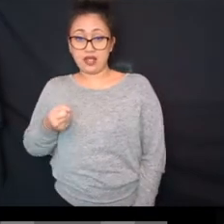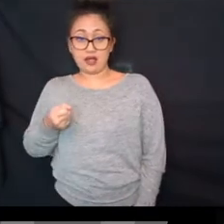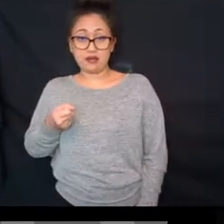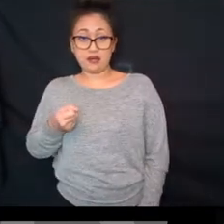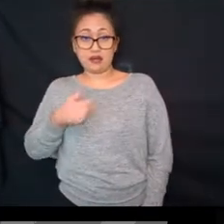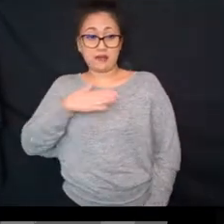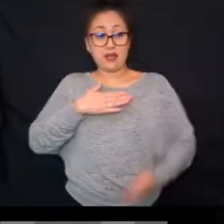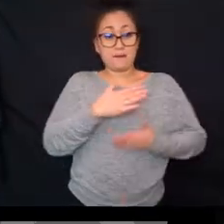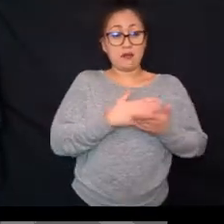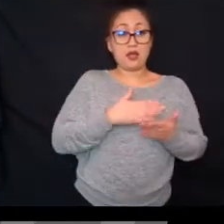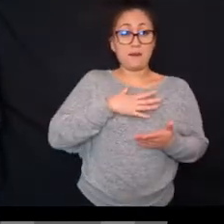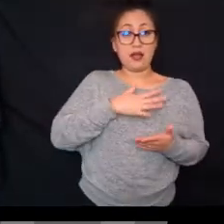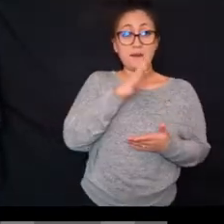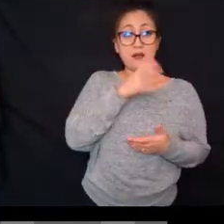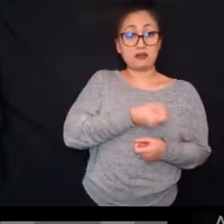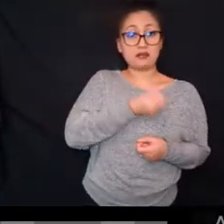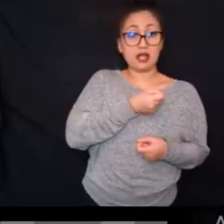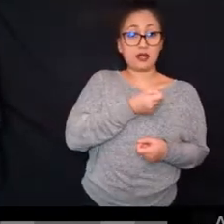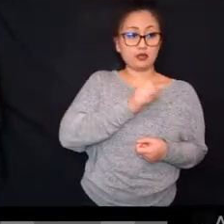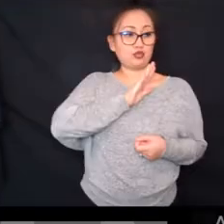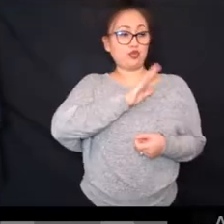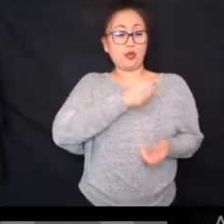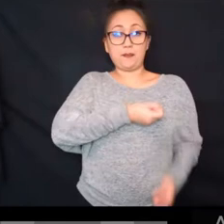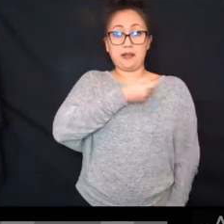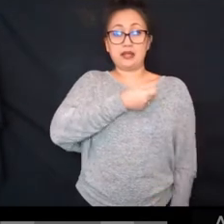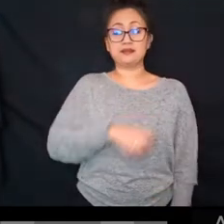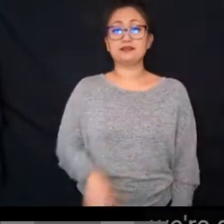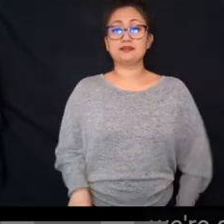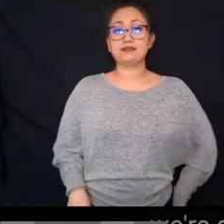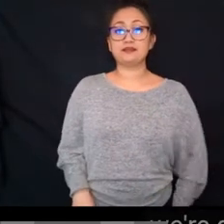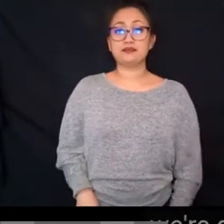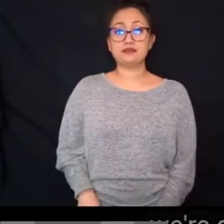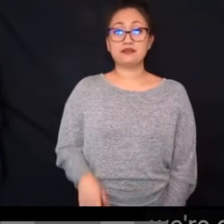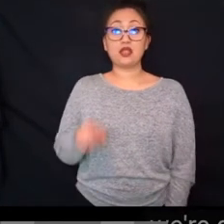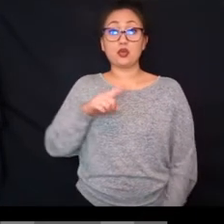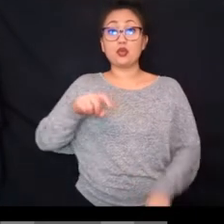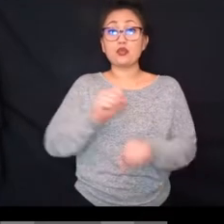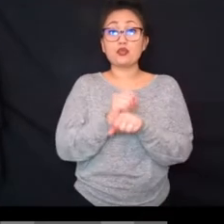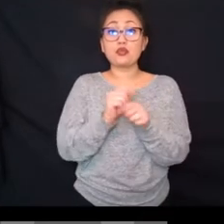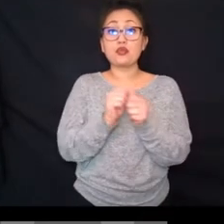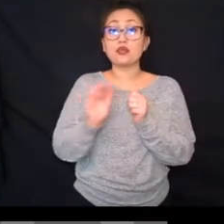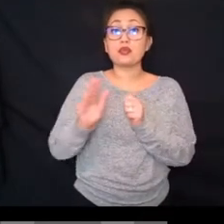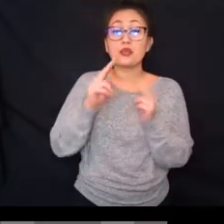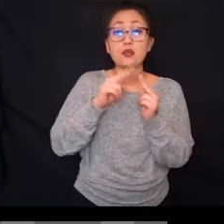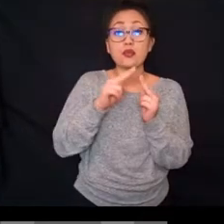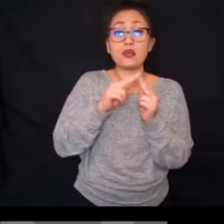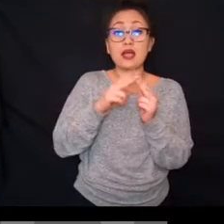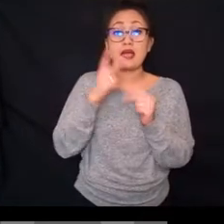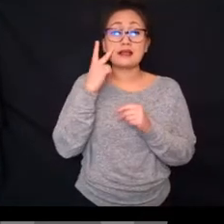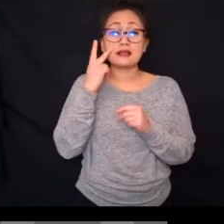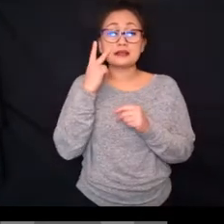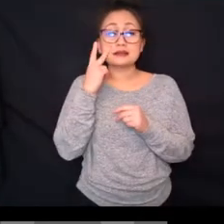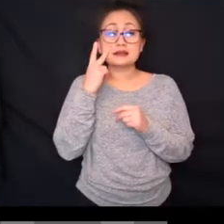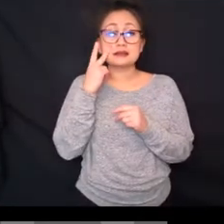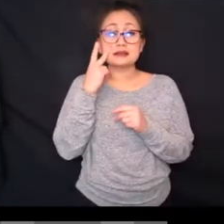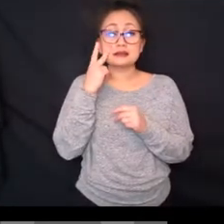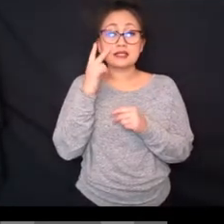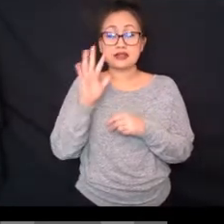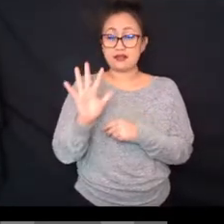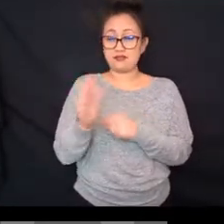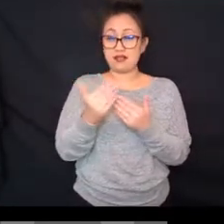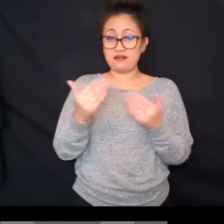her sack. Okay? And I want you to work with your partner, and then we're going to get back together in just a minute and see which way you decompose set 5 so I could carry